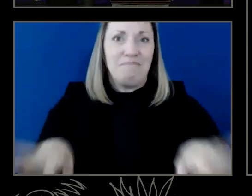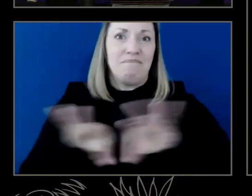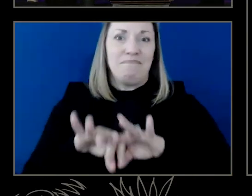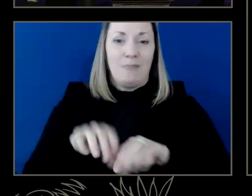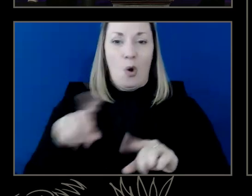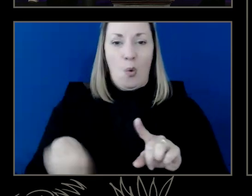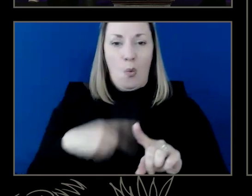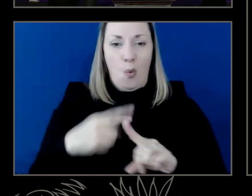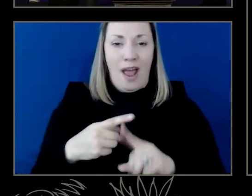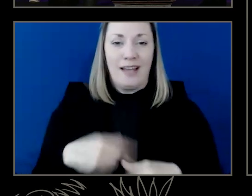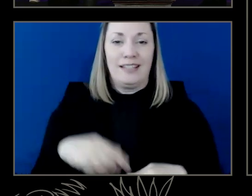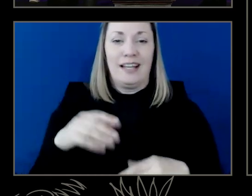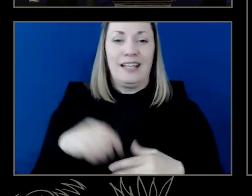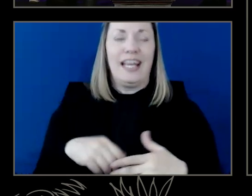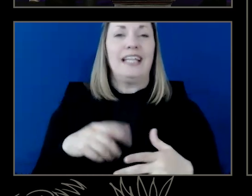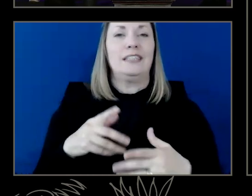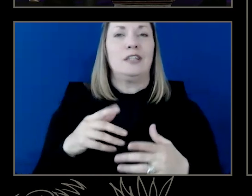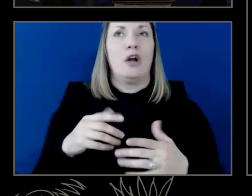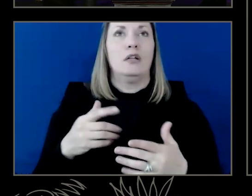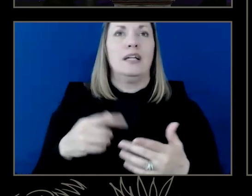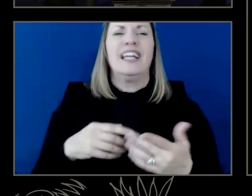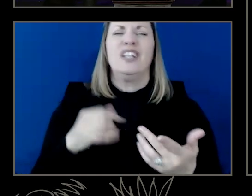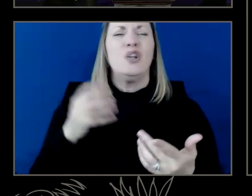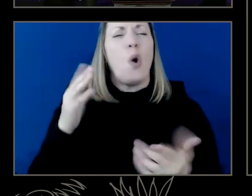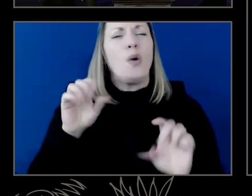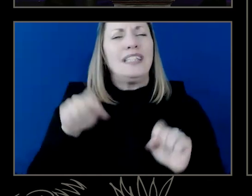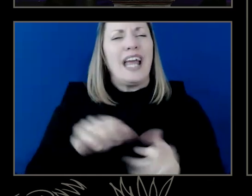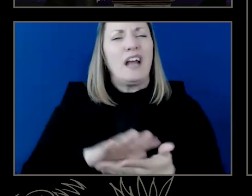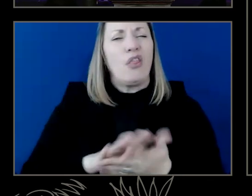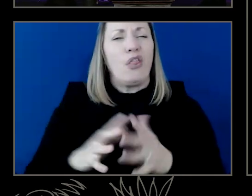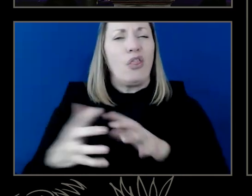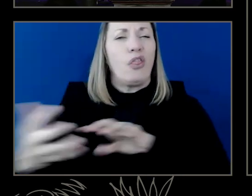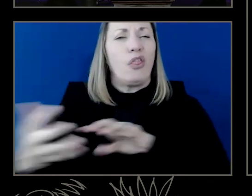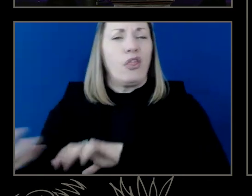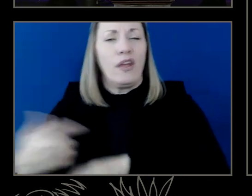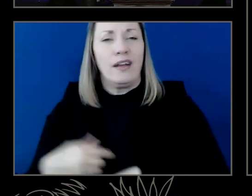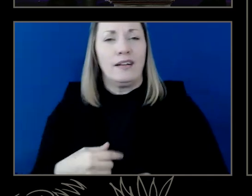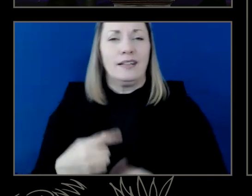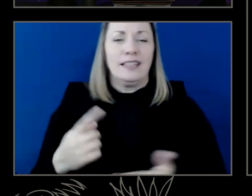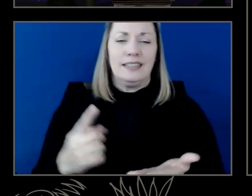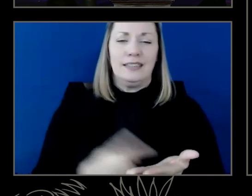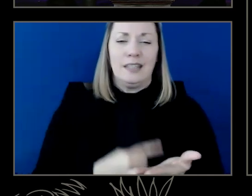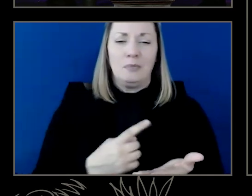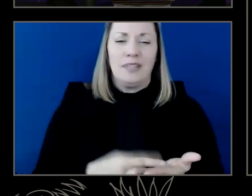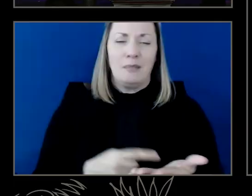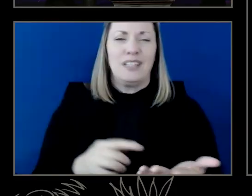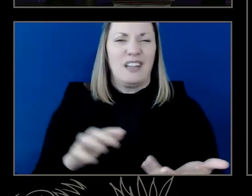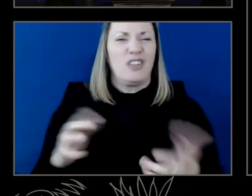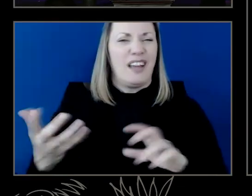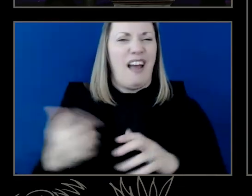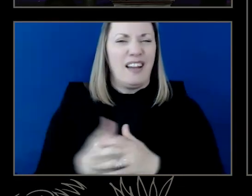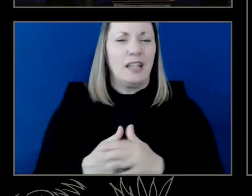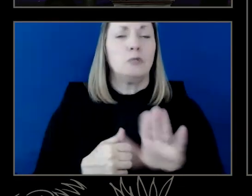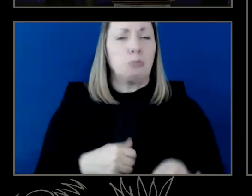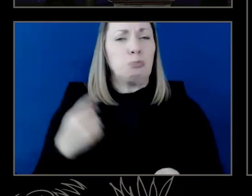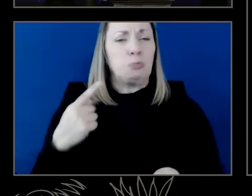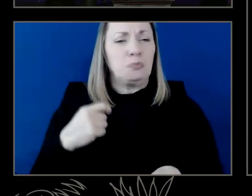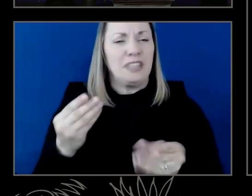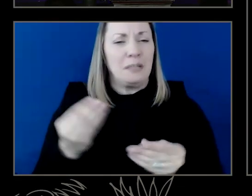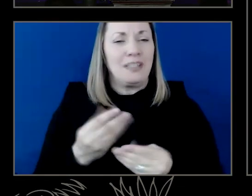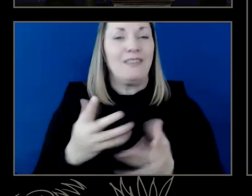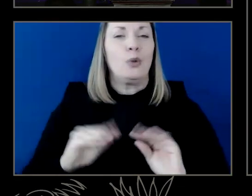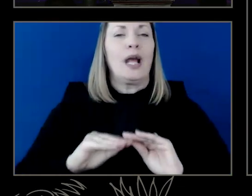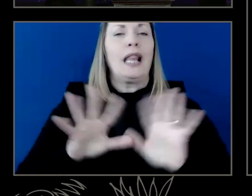growing, they get messy and sometimes a little chaotic. Let me give you a clear